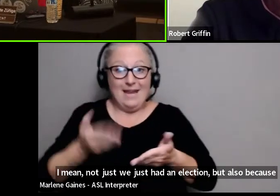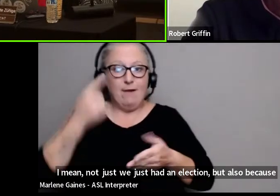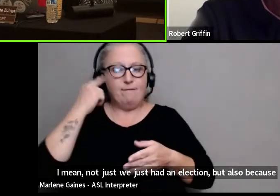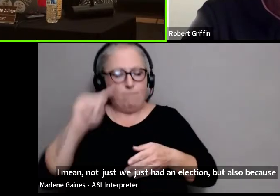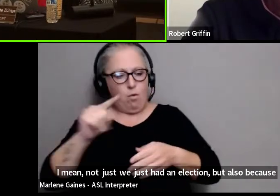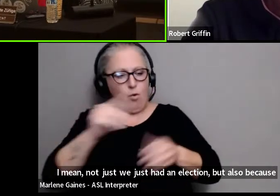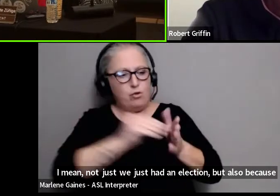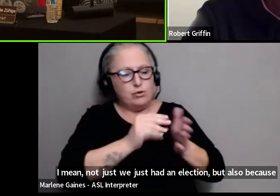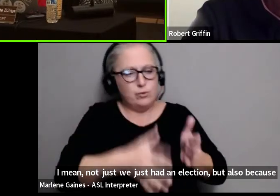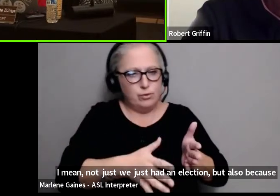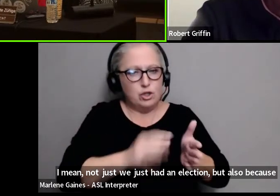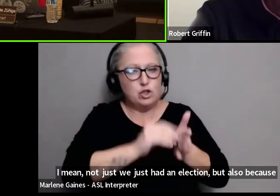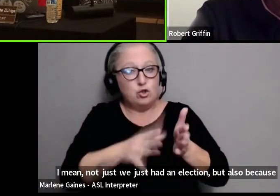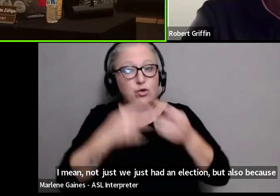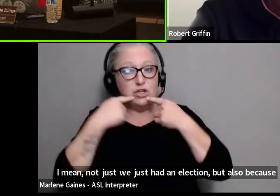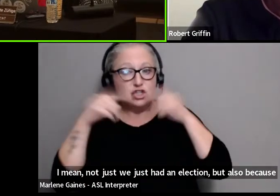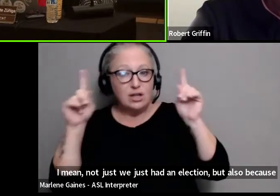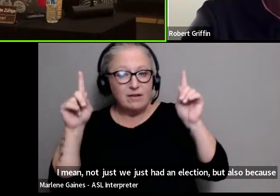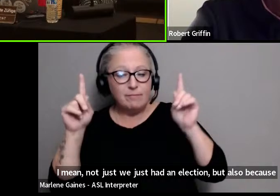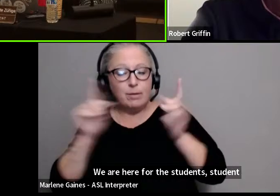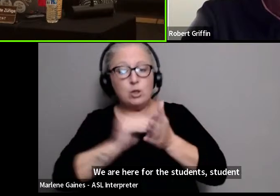students, student achievement, student